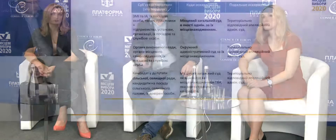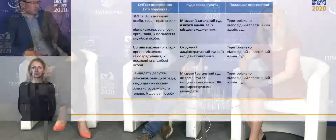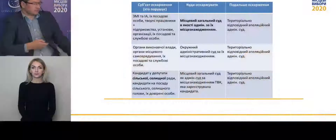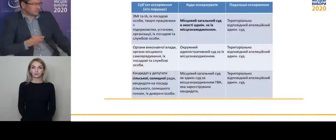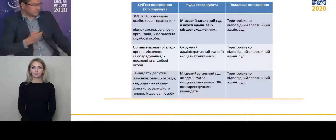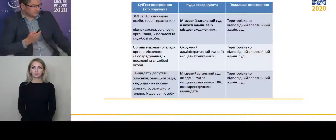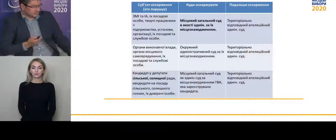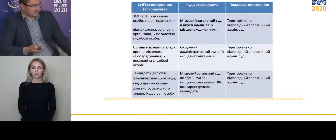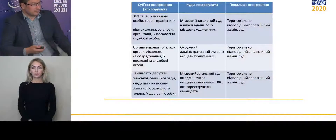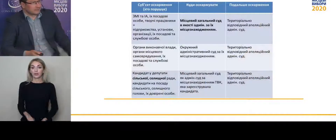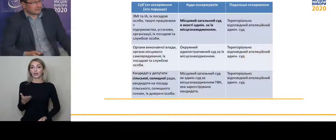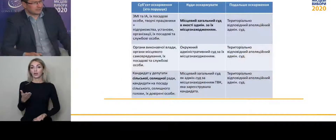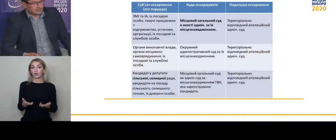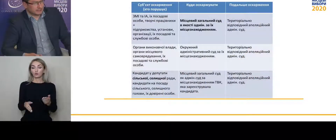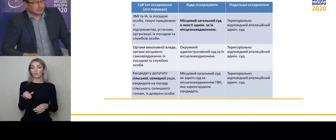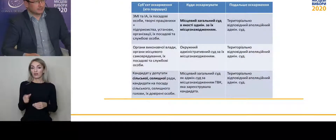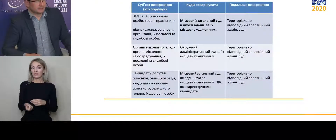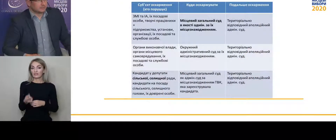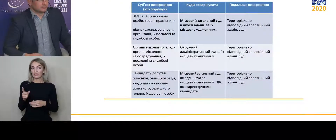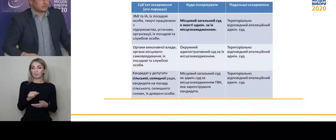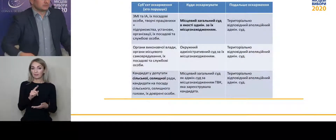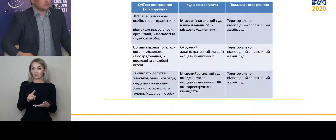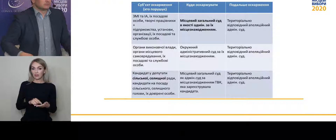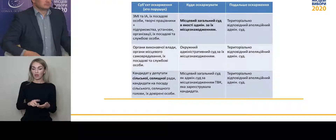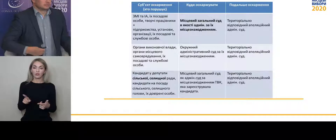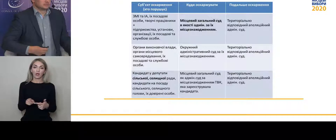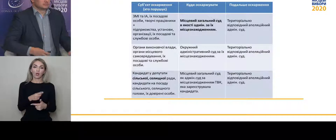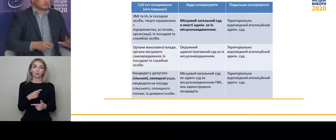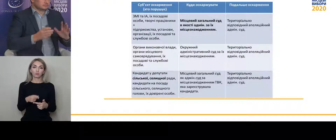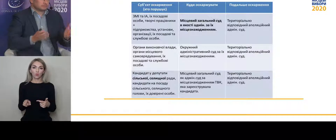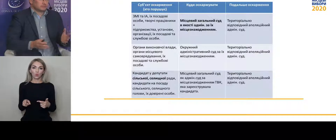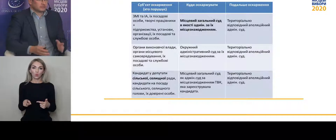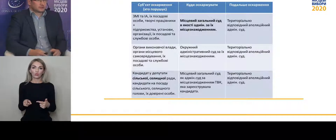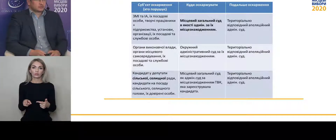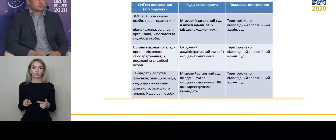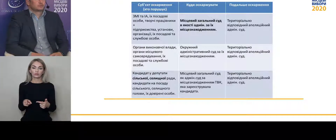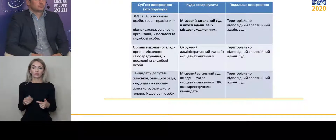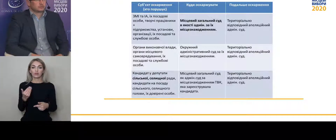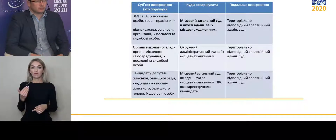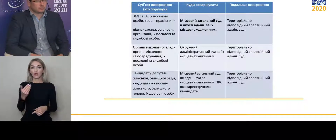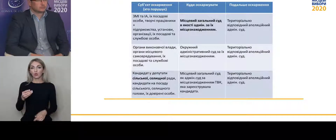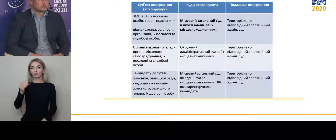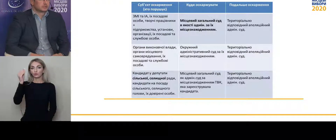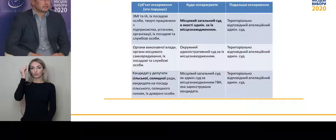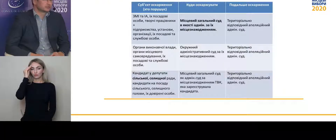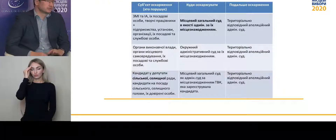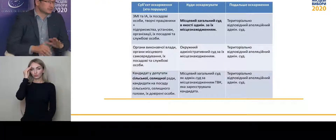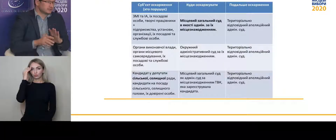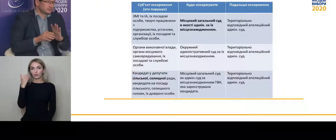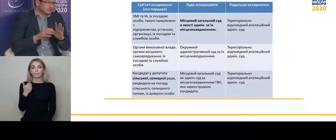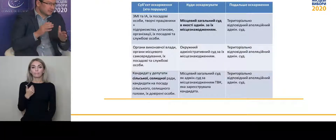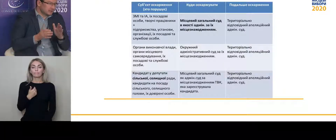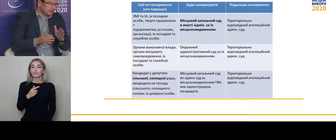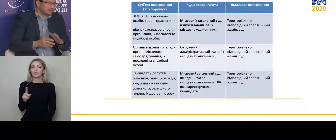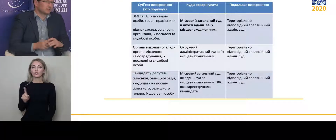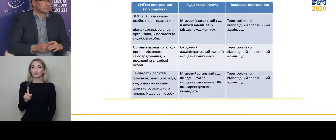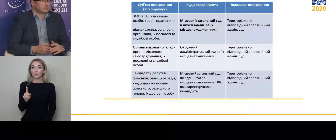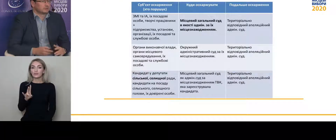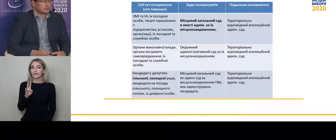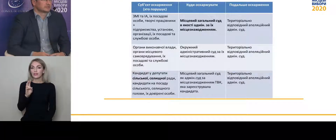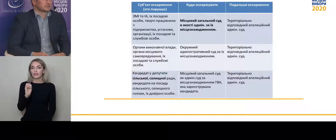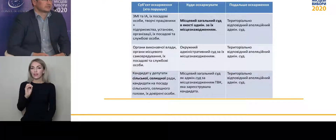inaction, or decisions without this requirement to be met. Dear audience, if you have any questions, or